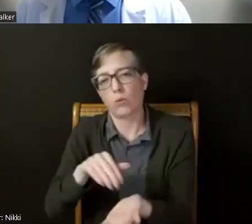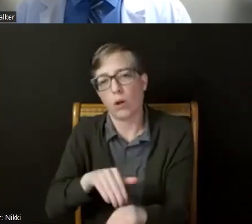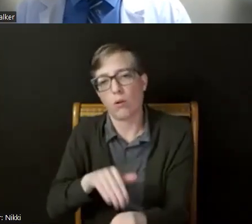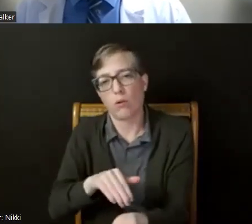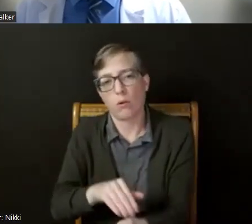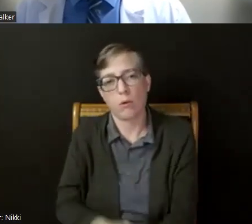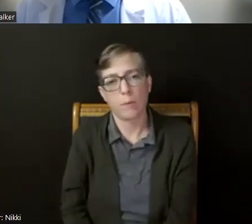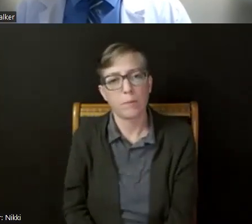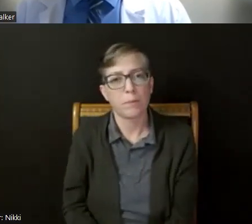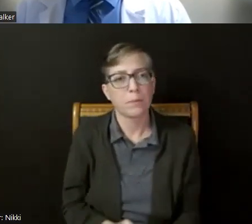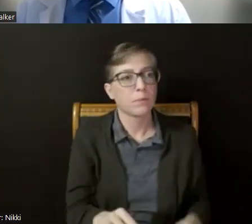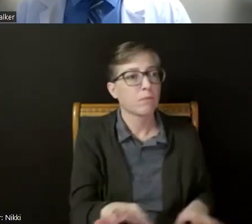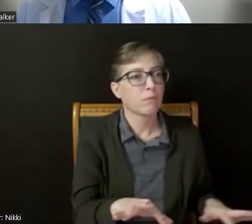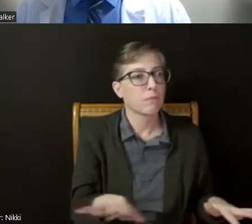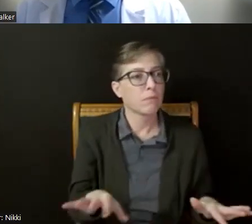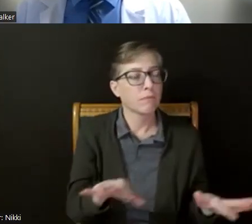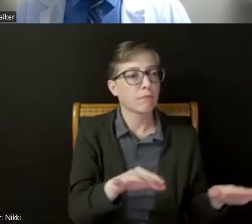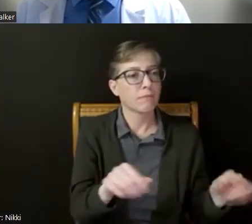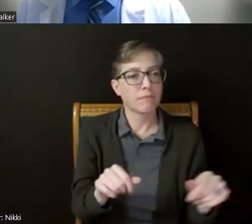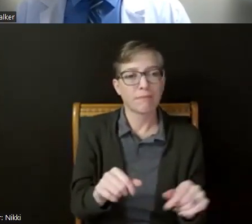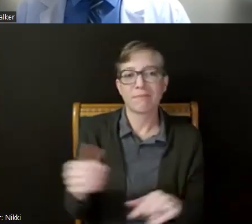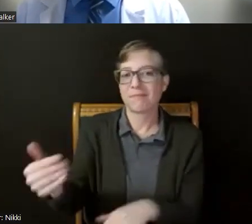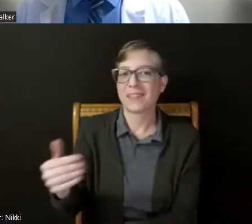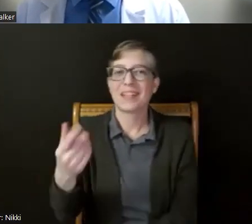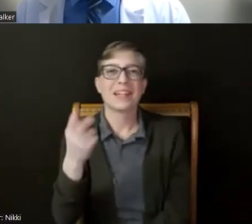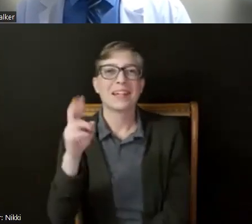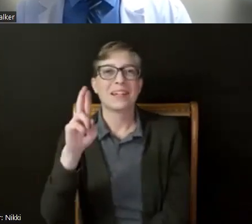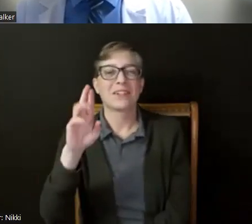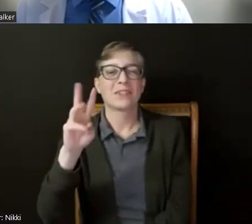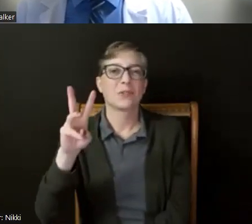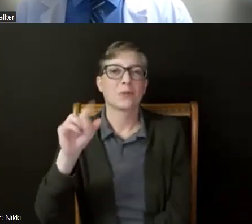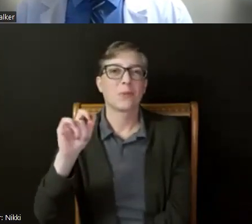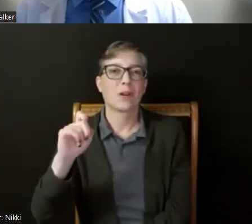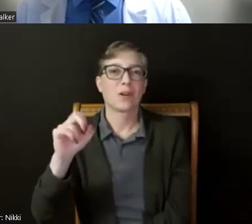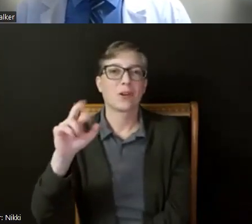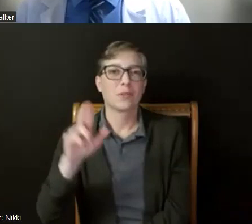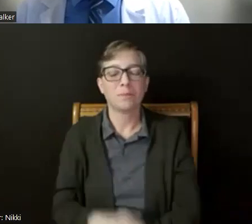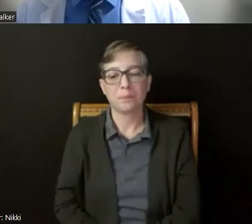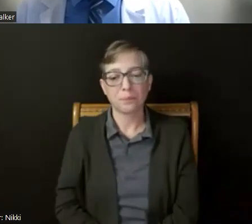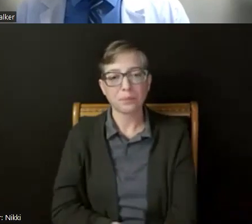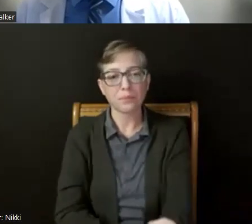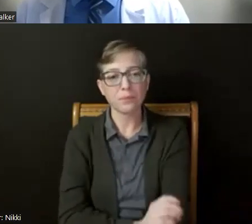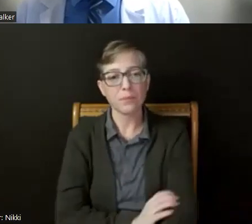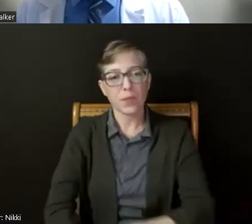Sorry. Go ahead, Chris. Sorry. I was just going to say,